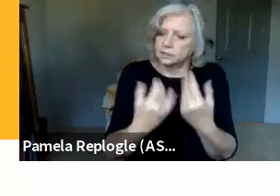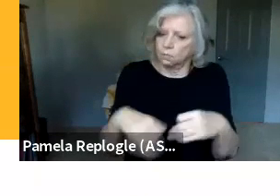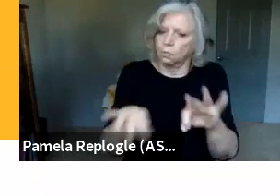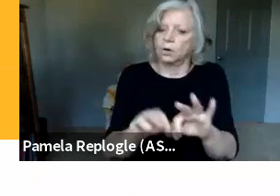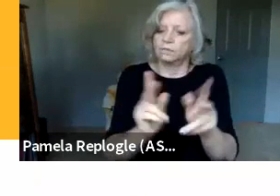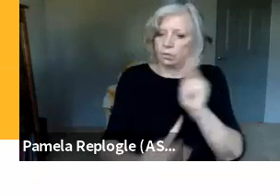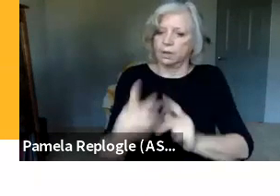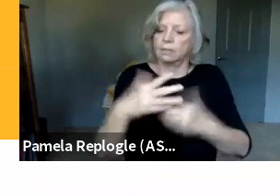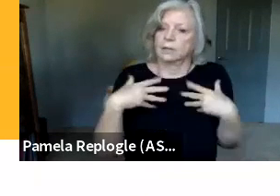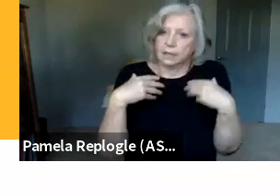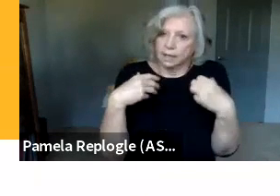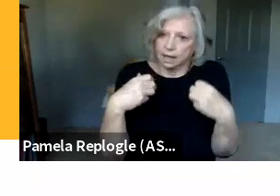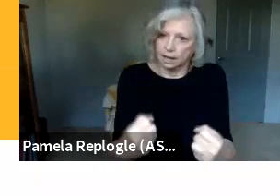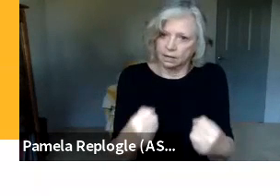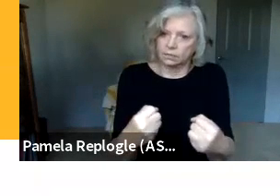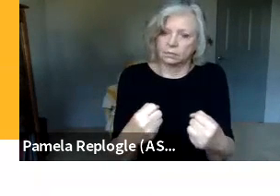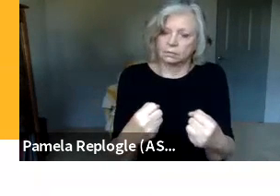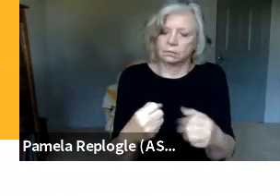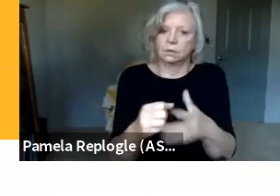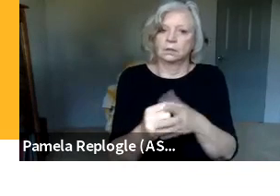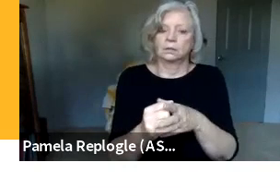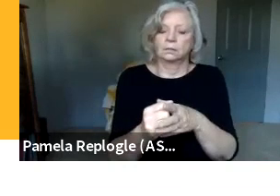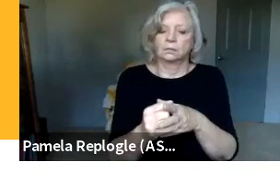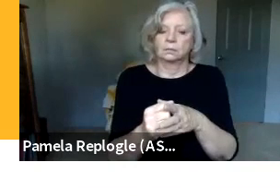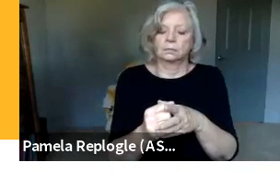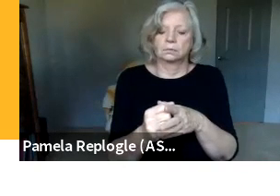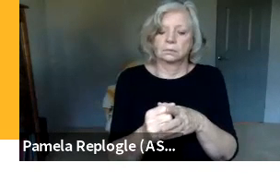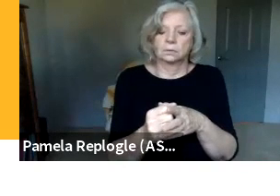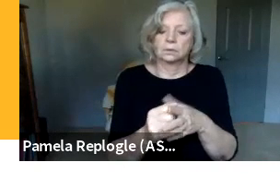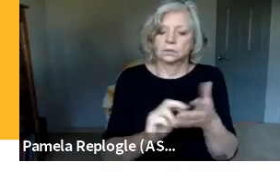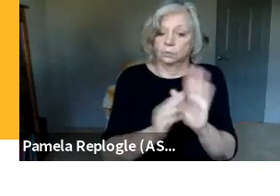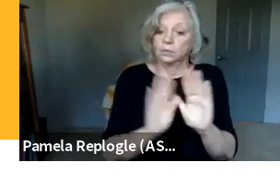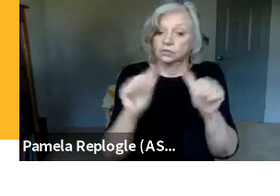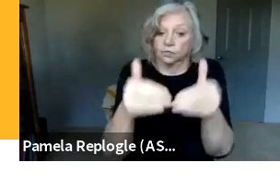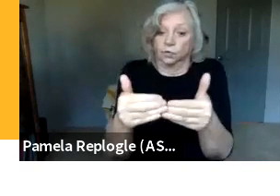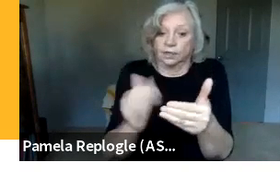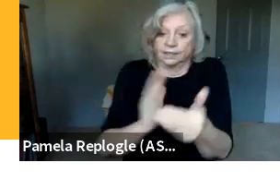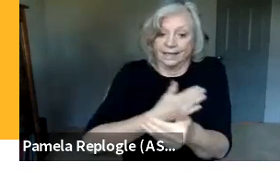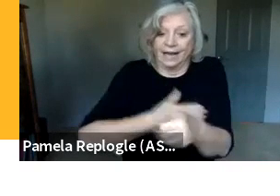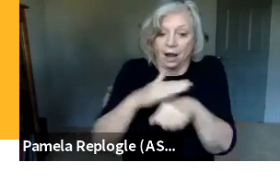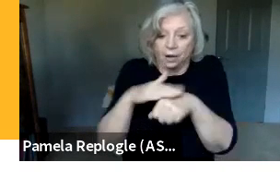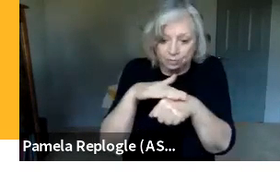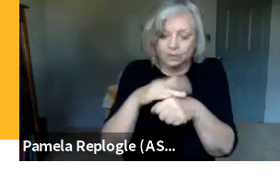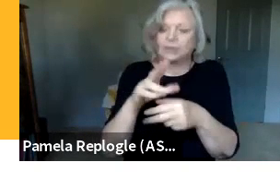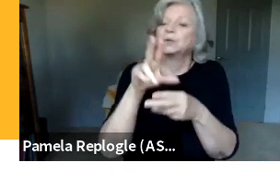health as an issue that's beyond just our immediate communities. And